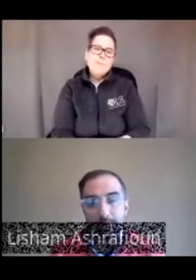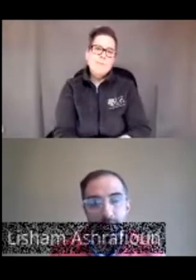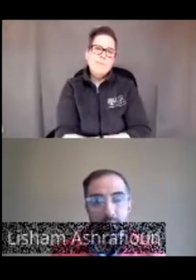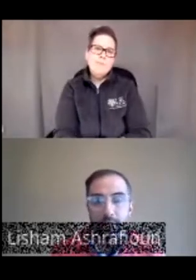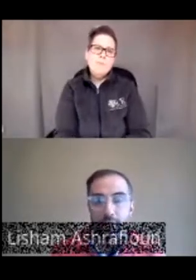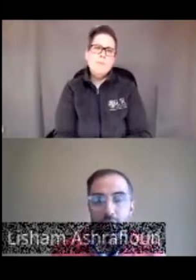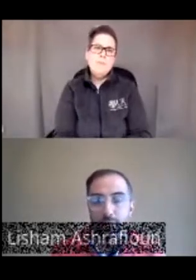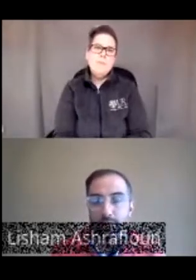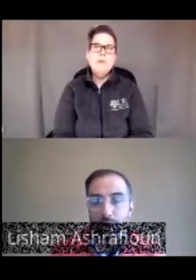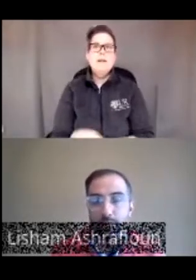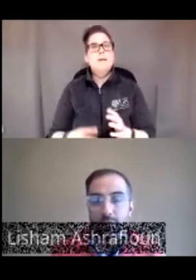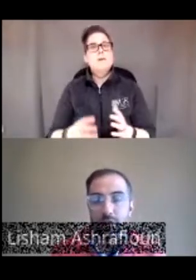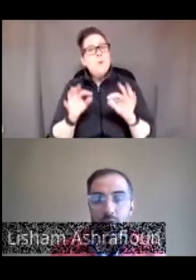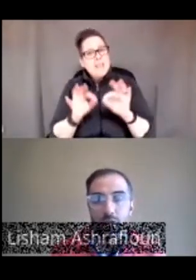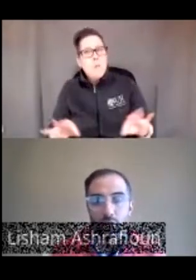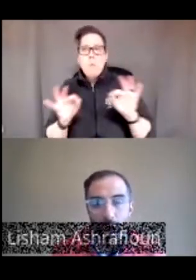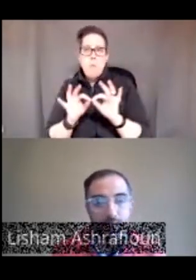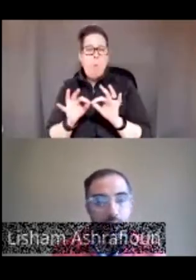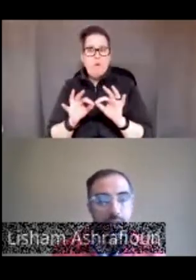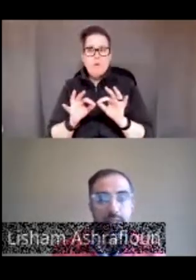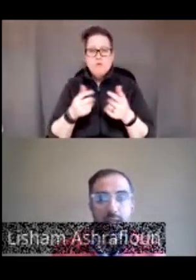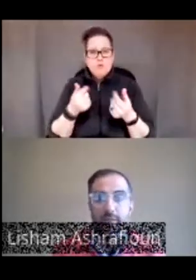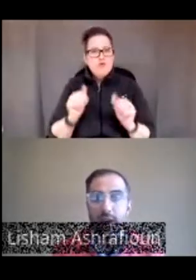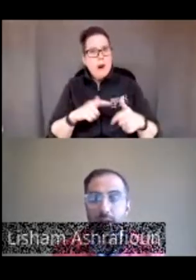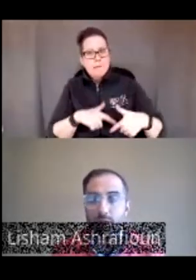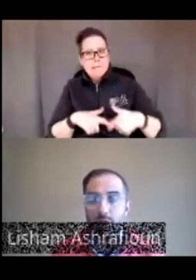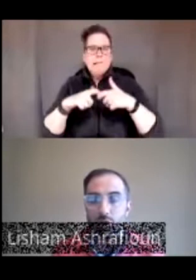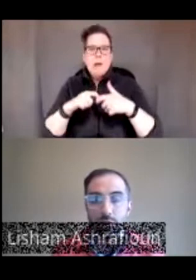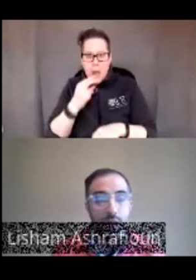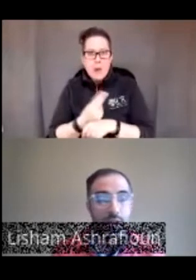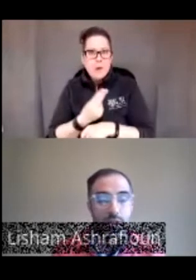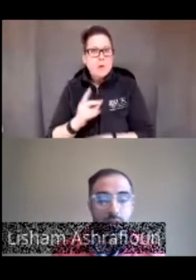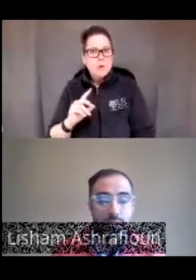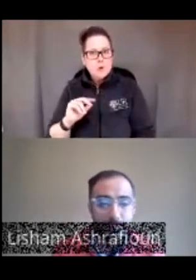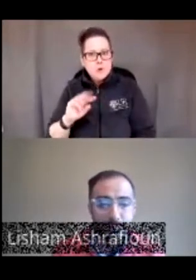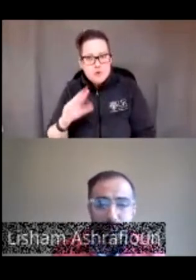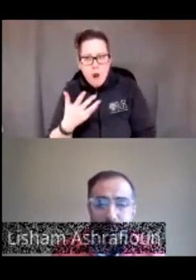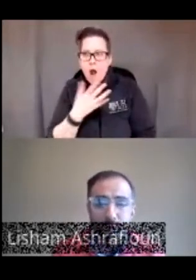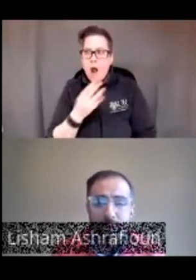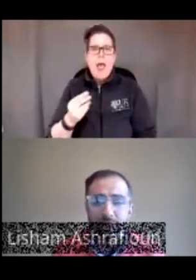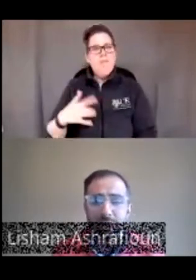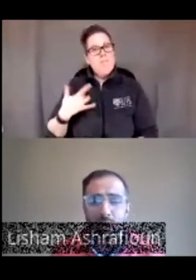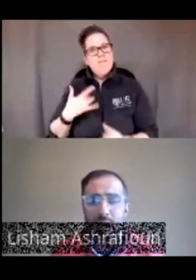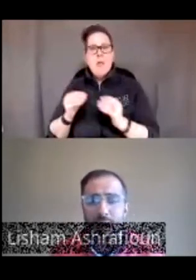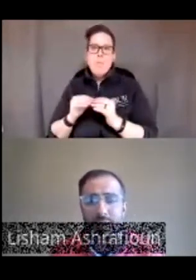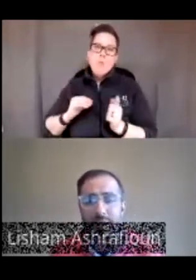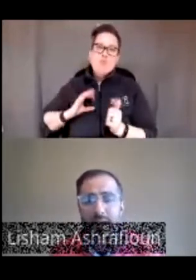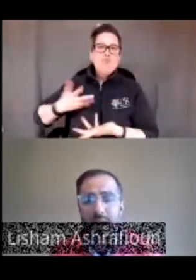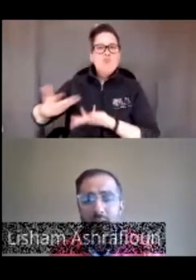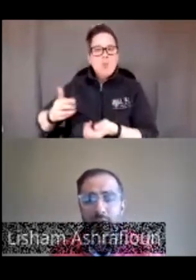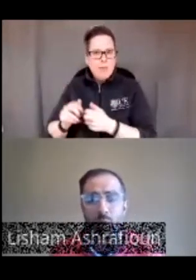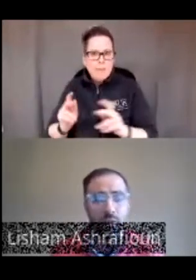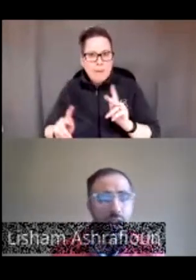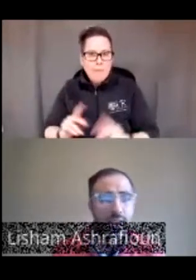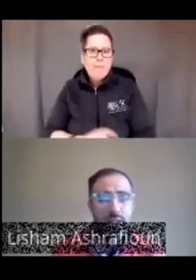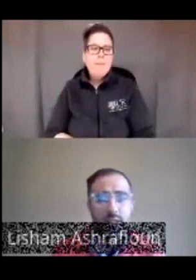some abstinence potentially from substance use and drive up the incentive value of social interactions. And Venero and colleagues out